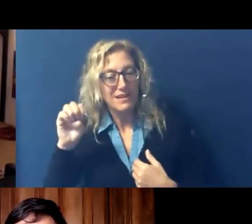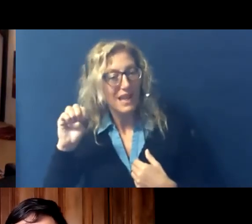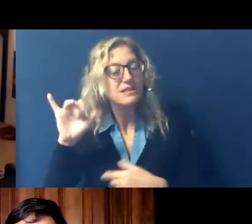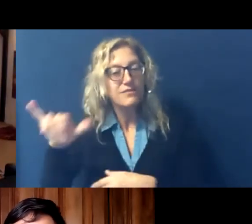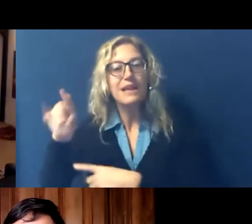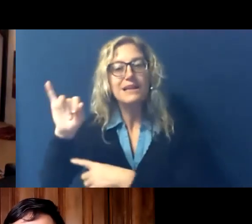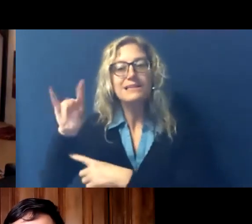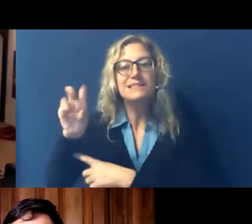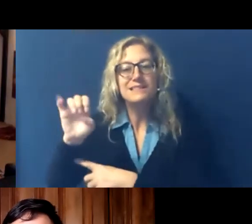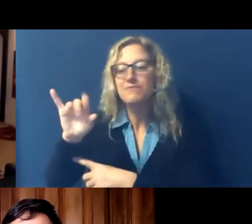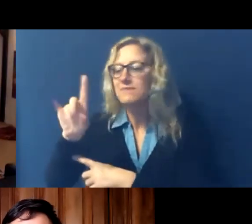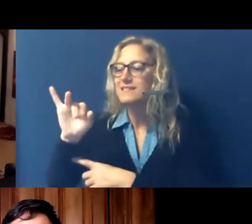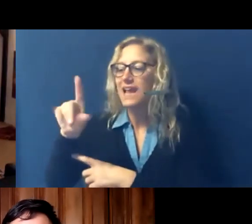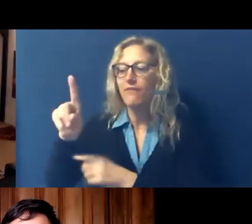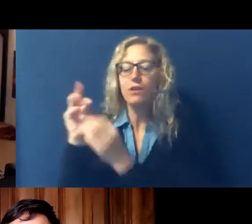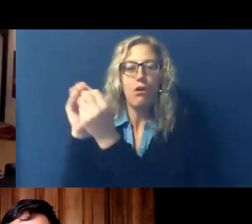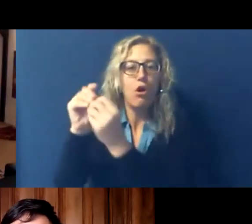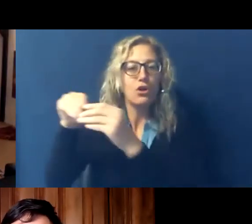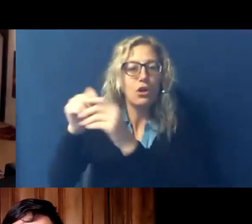the Supreme Court on